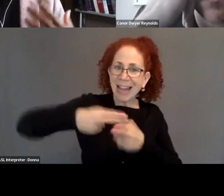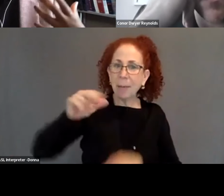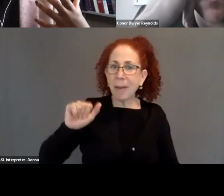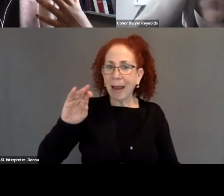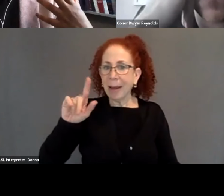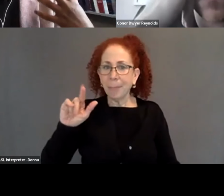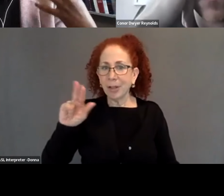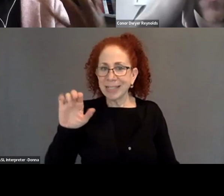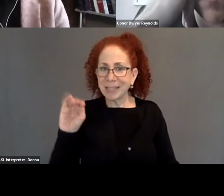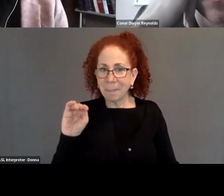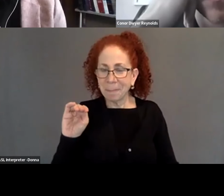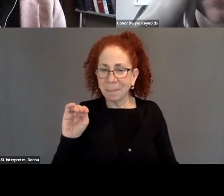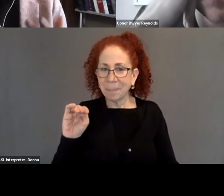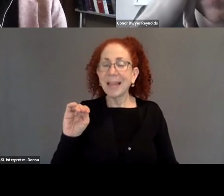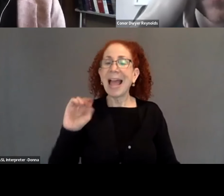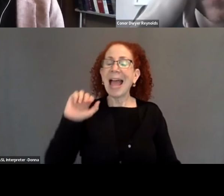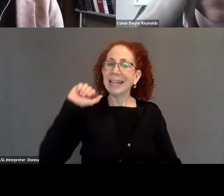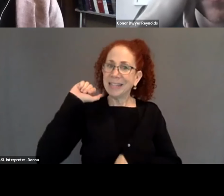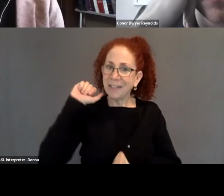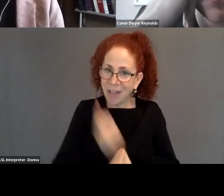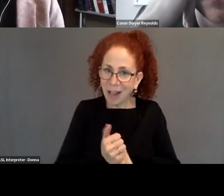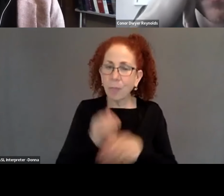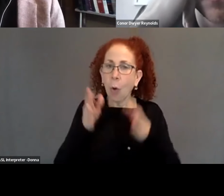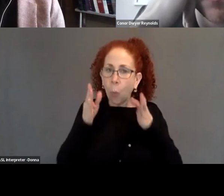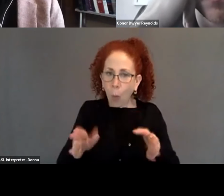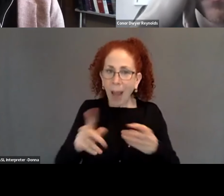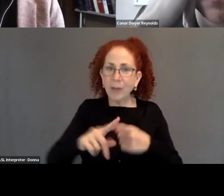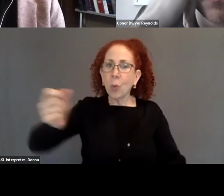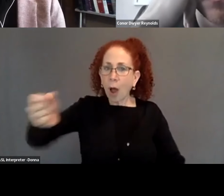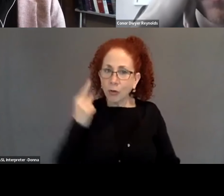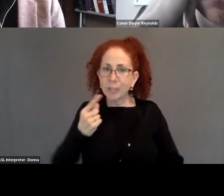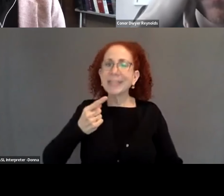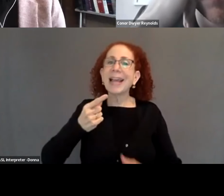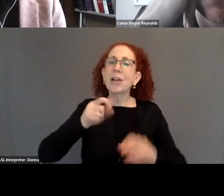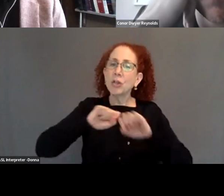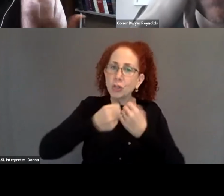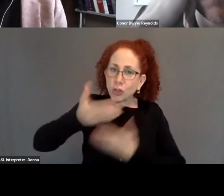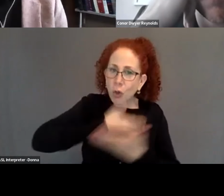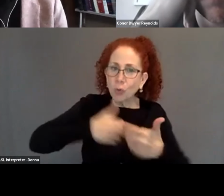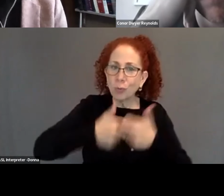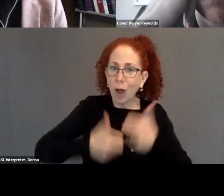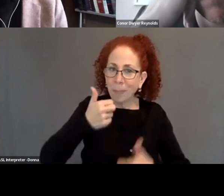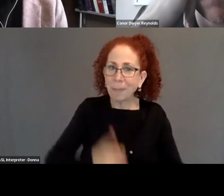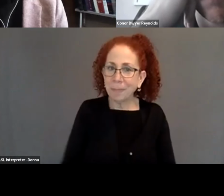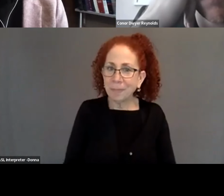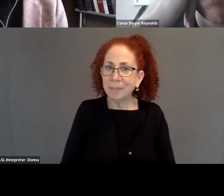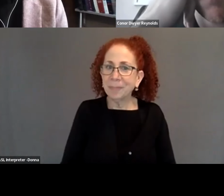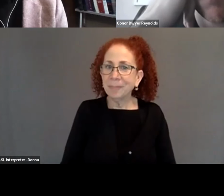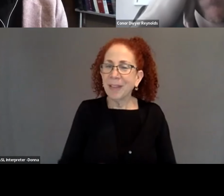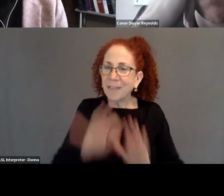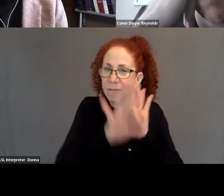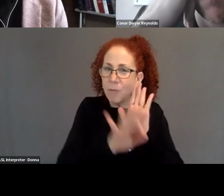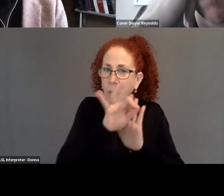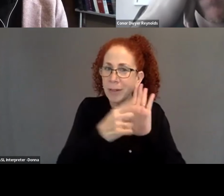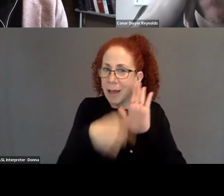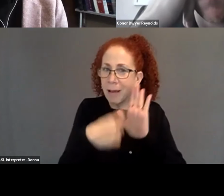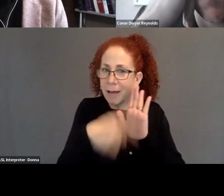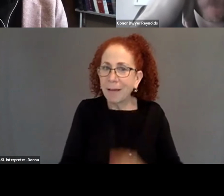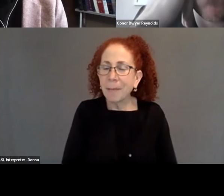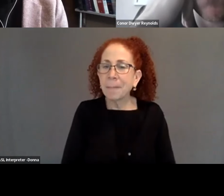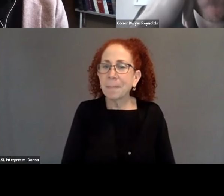develop an analytic for understanding social problems. And so, I know many folks are on